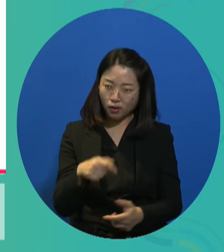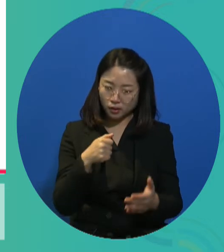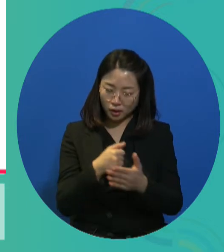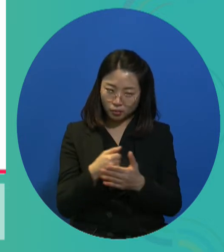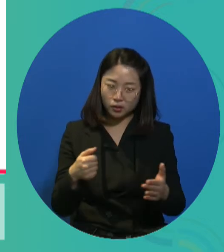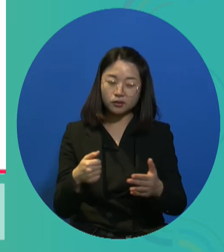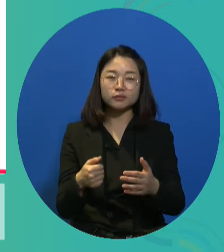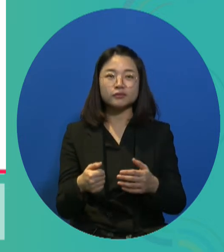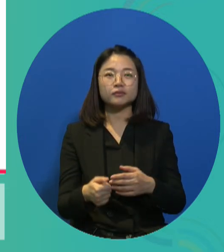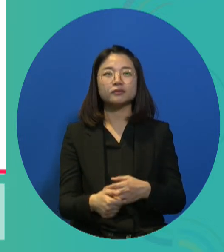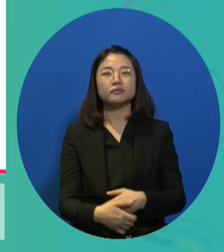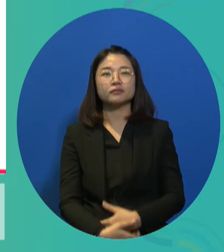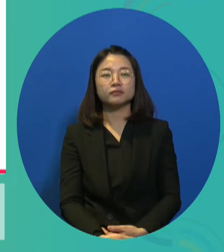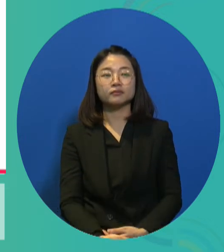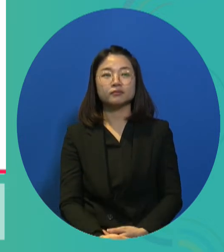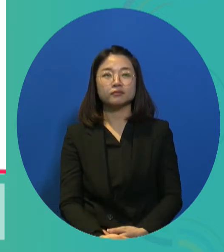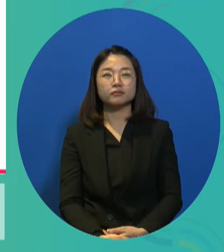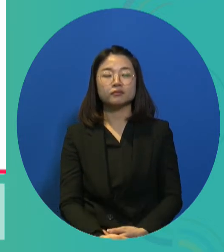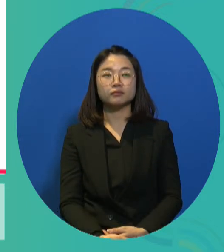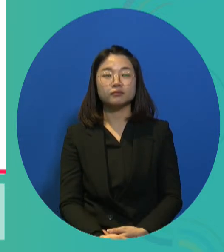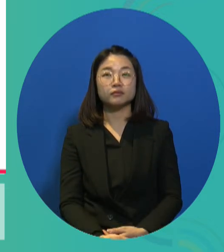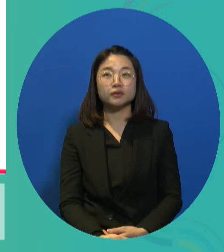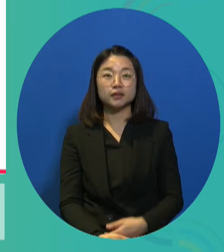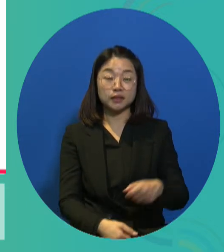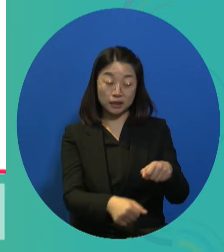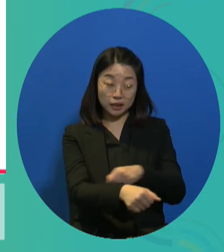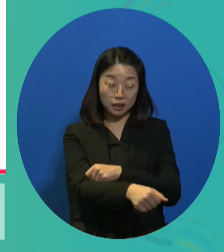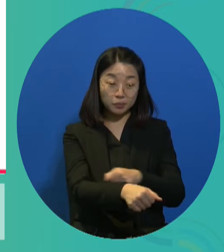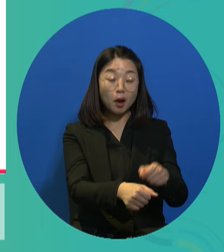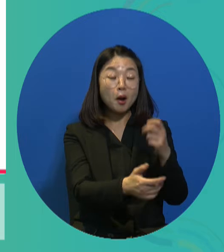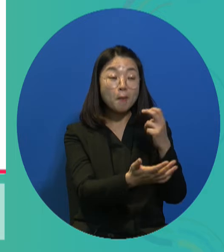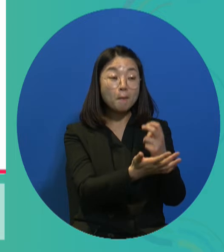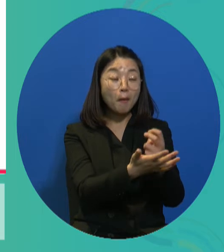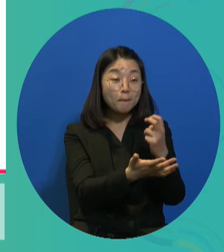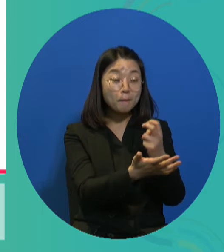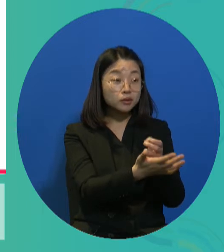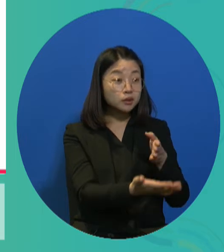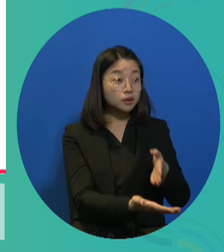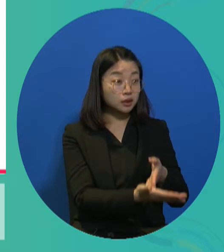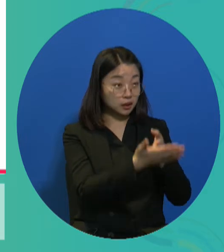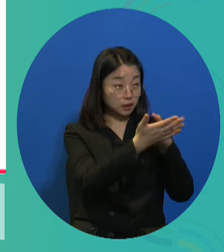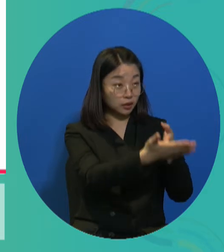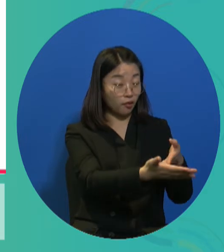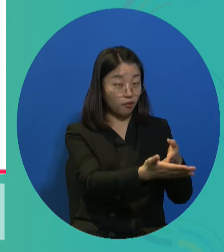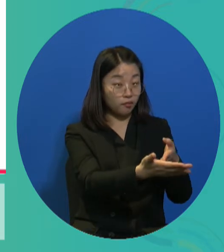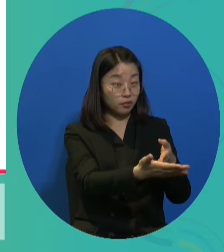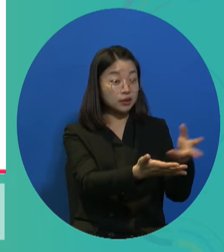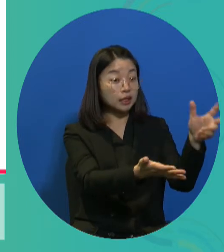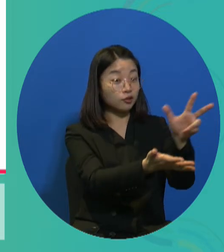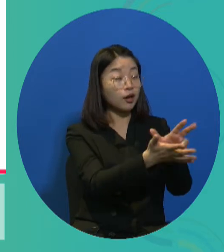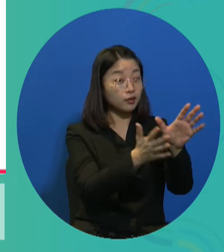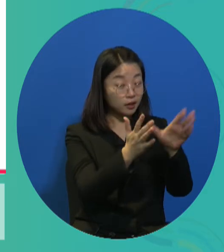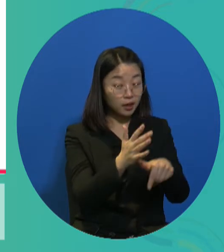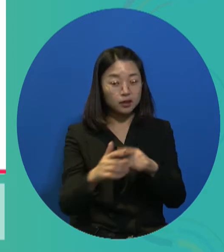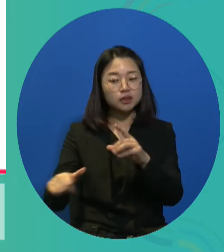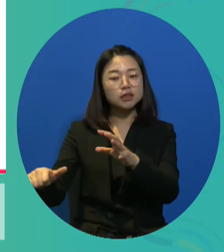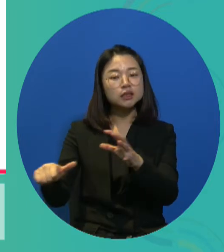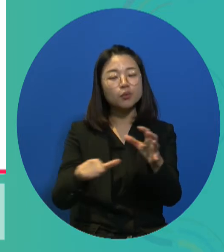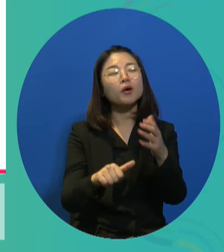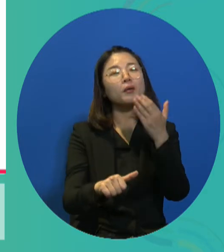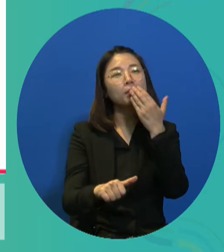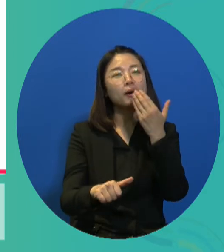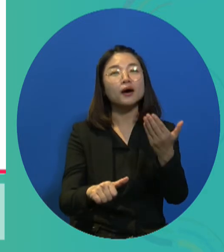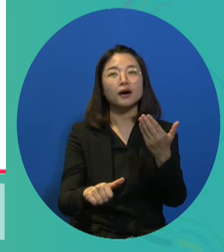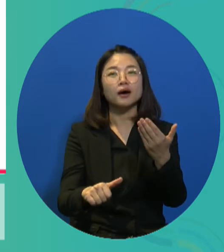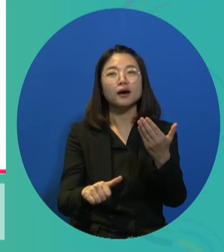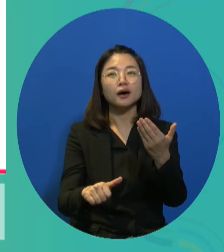recommendations produced based on the optional protocol that has a similar legal effect as domestic law, such comments and recommendations